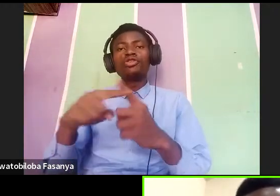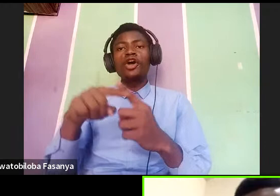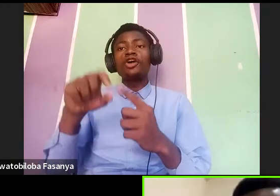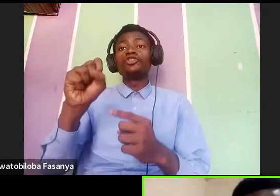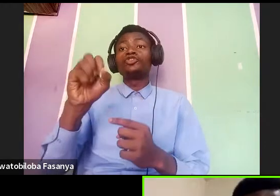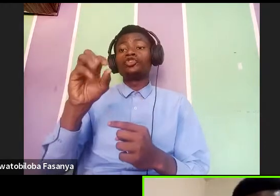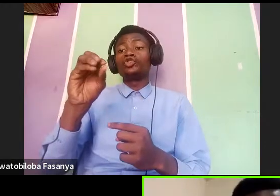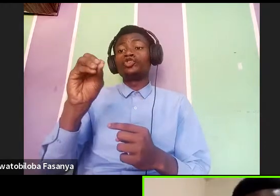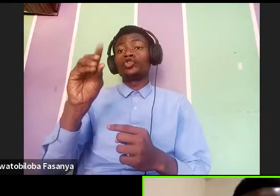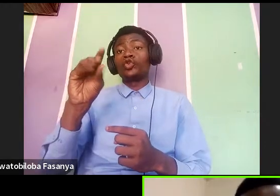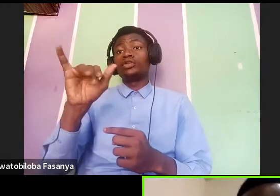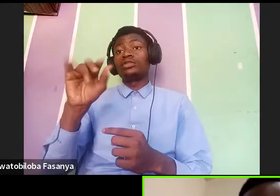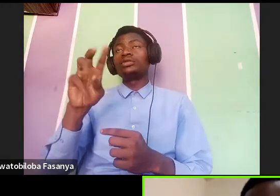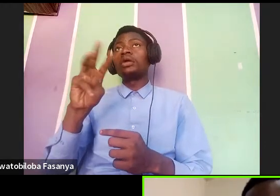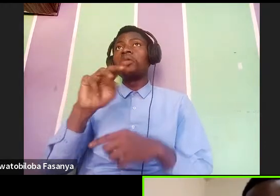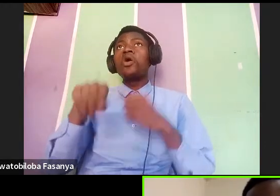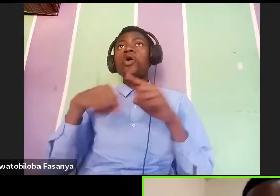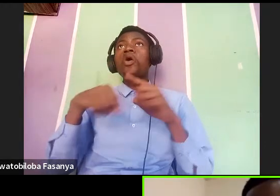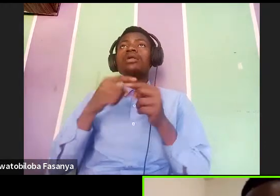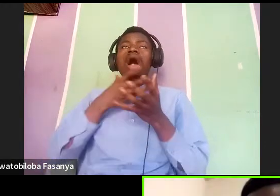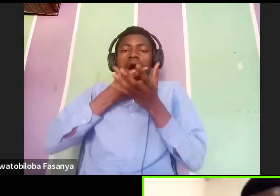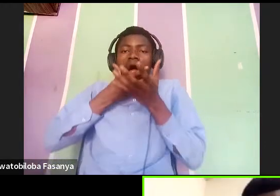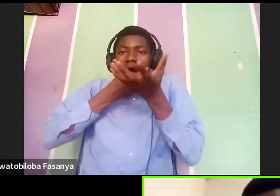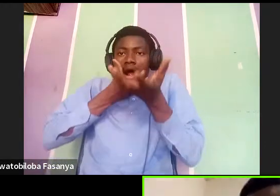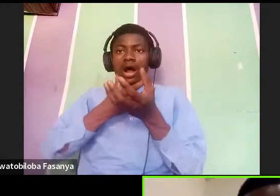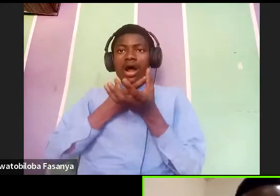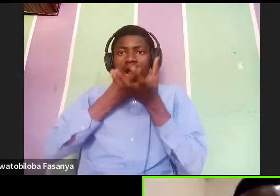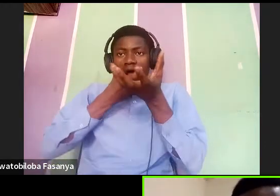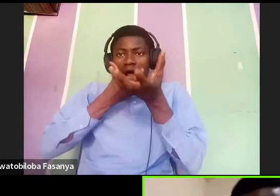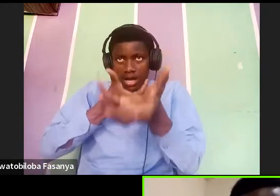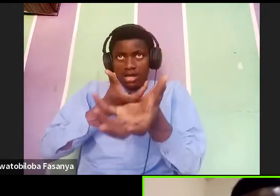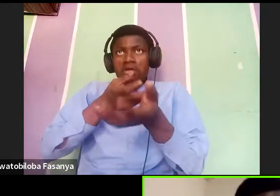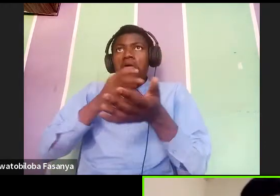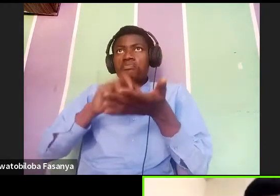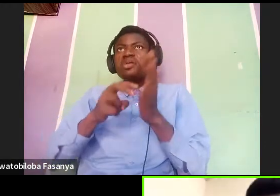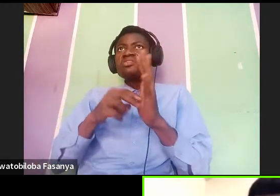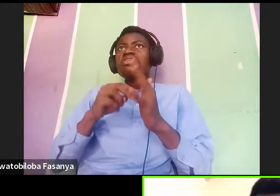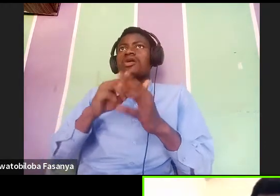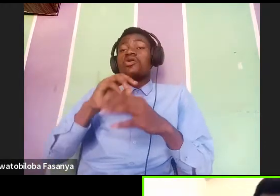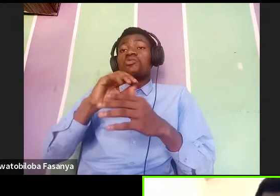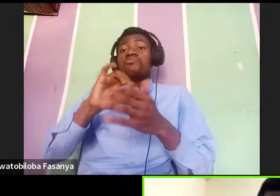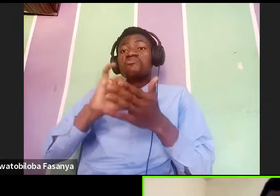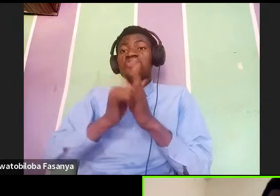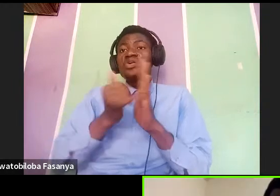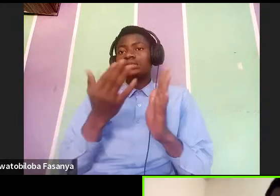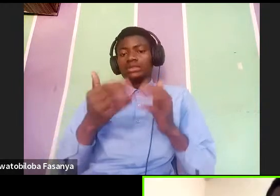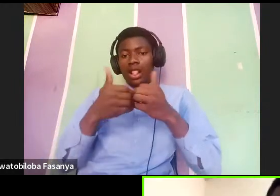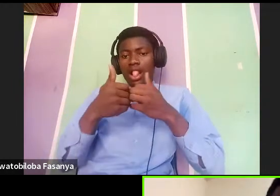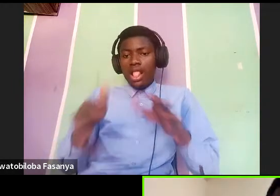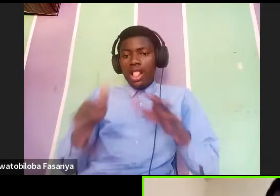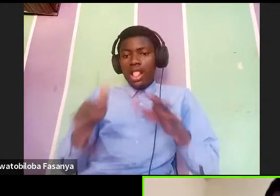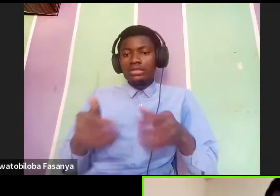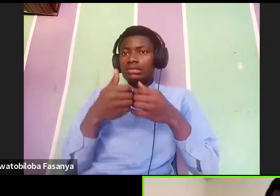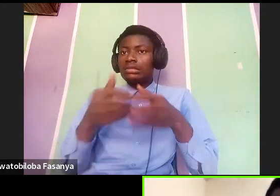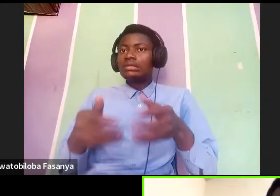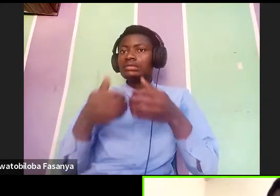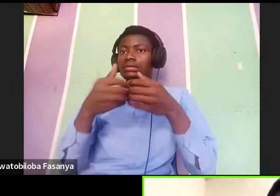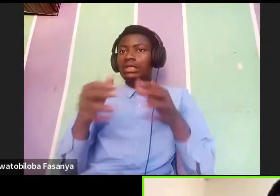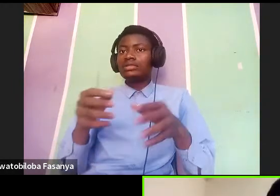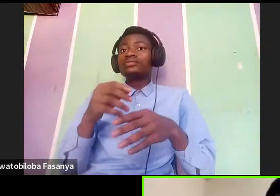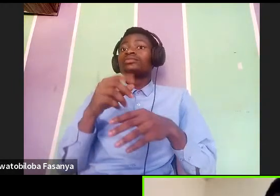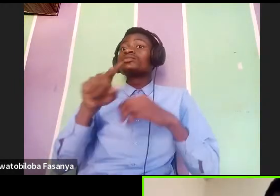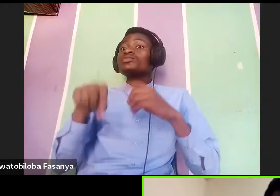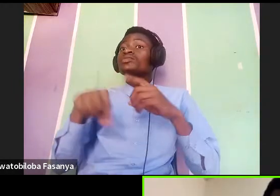two things are very key. And you want to make sure that while you're vomiting, while you're having diarrhea, you're taking plenty of fluids